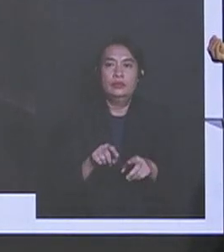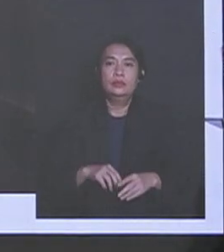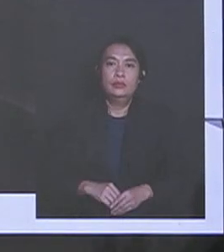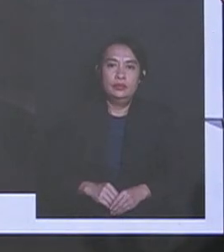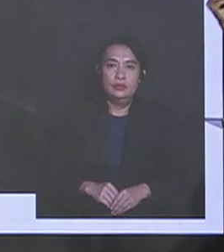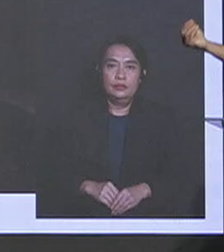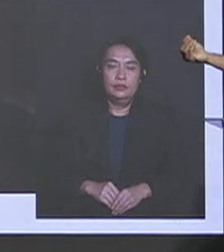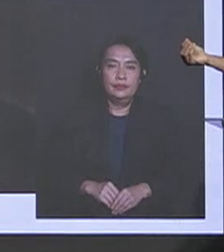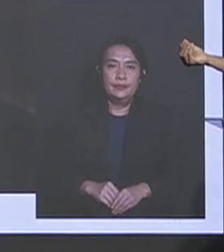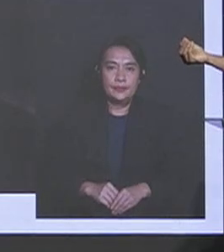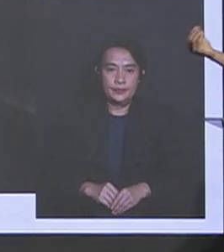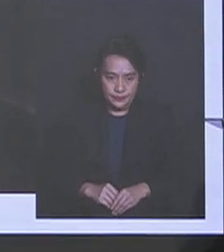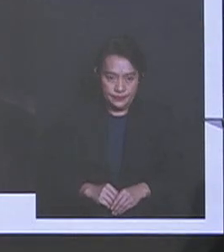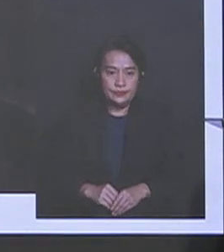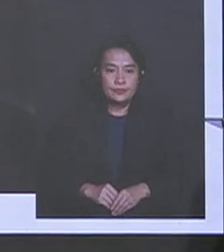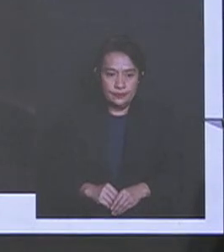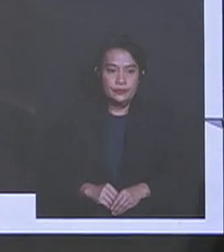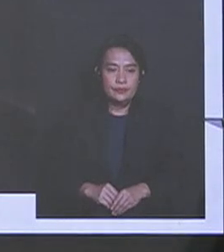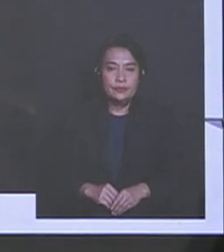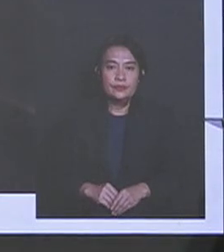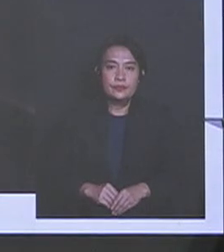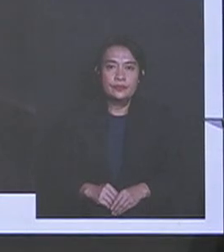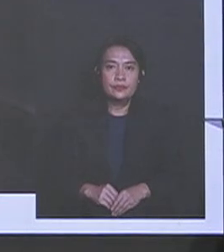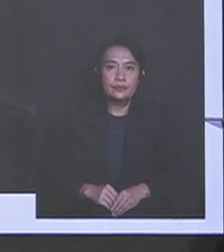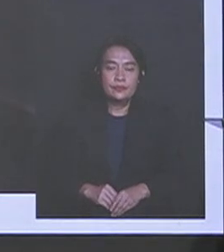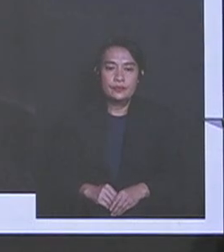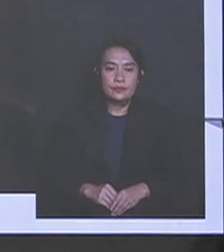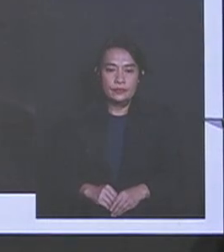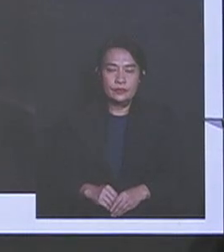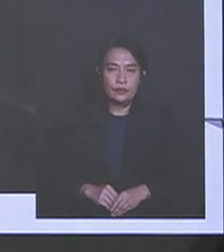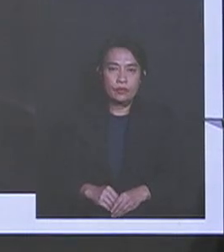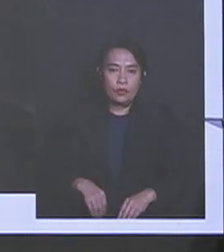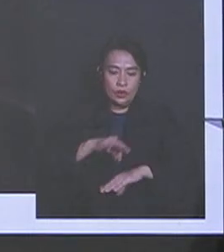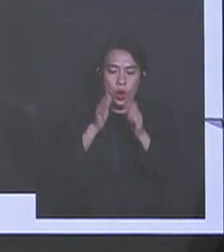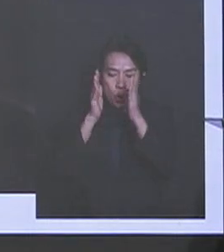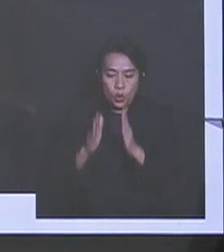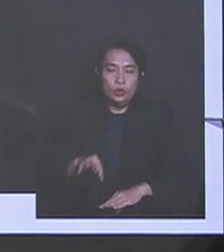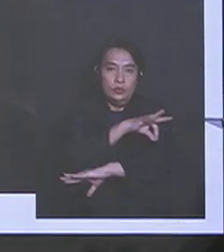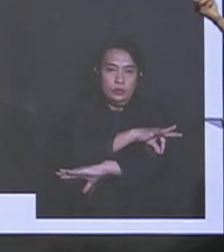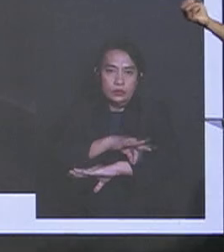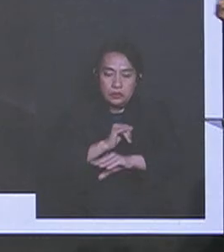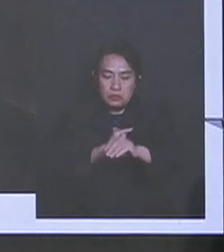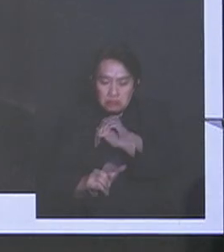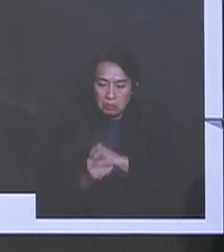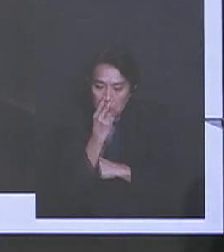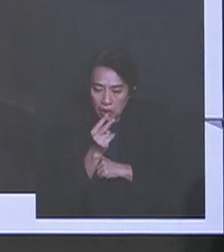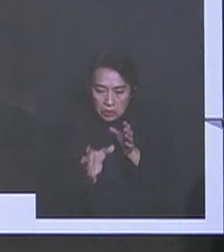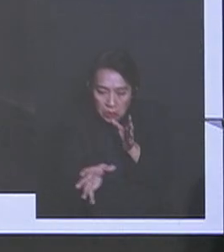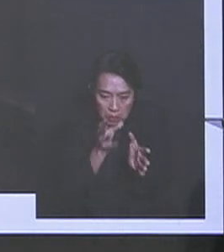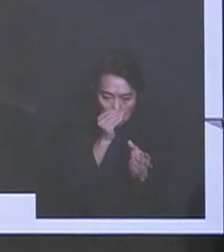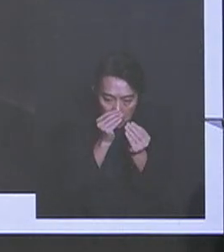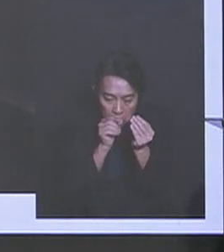meetings, who knows the neighborhood really well. We didn't have the capacity ourselves because we didn't have enough people, but we would work very closely